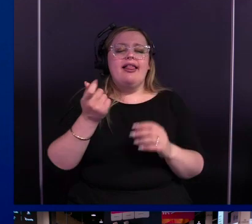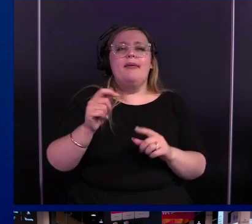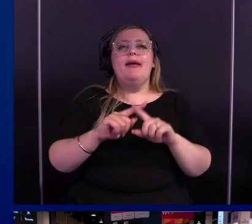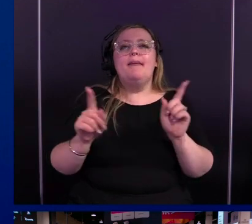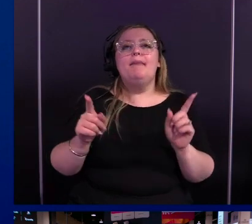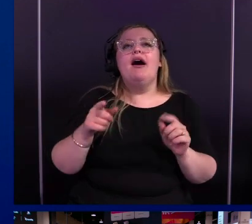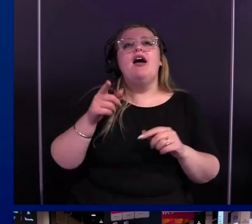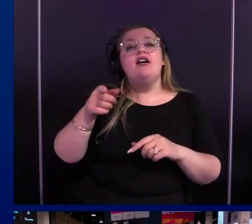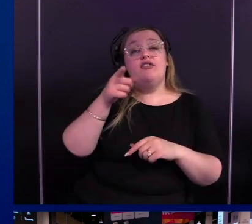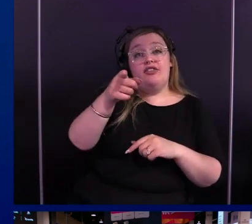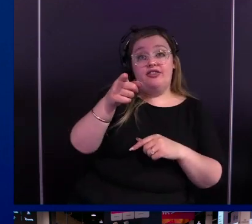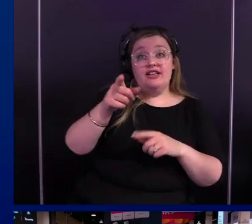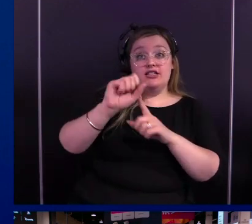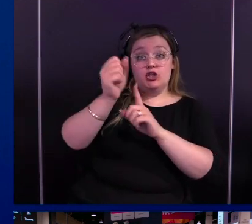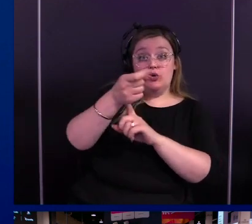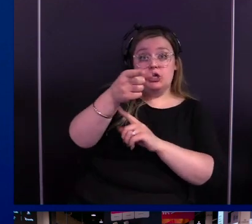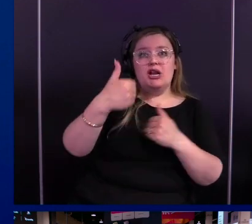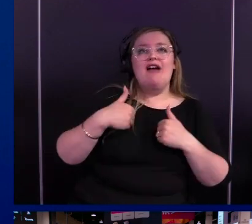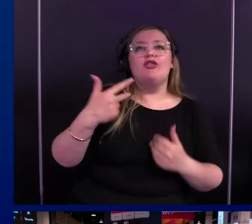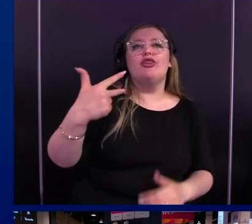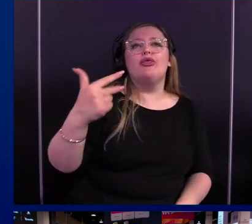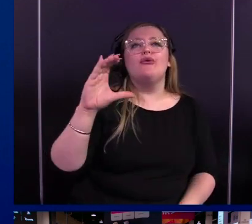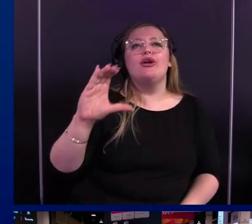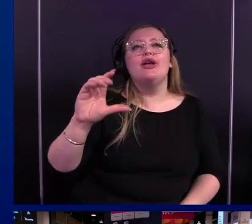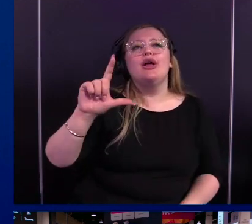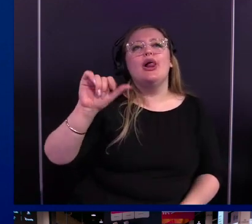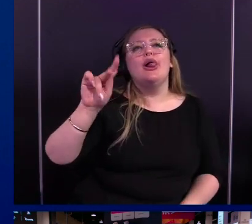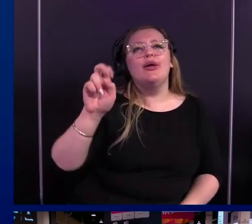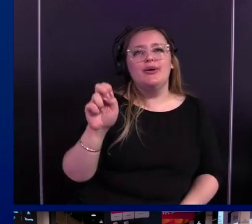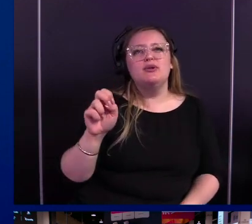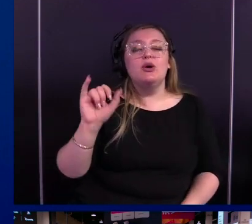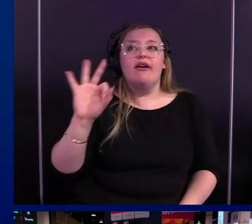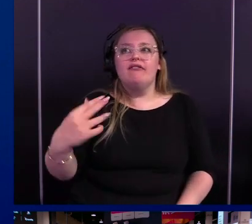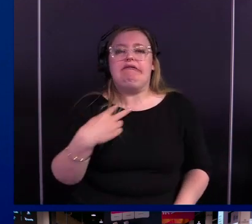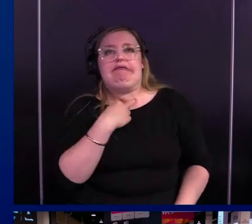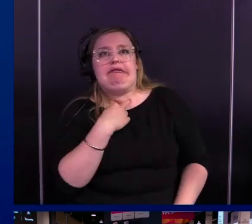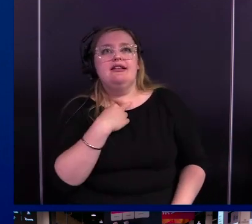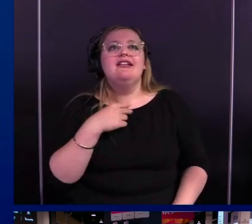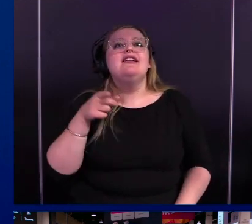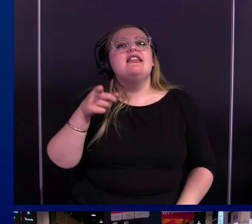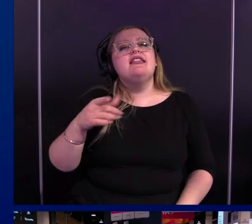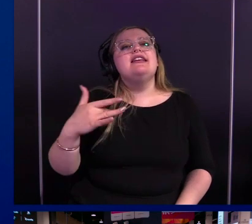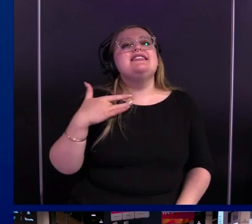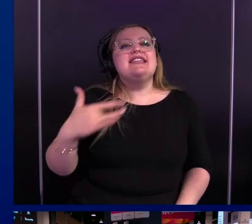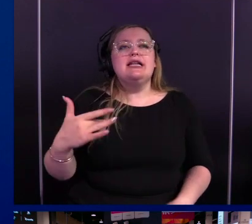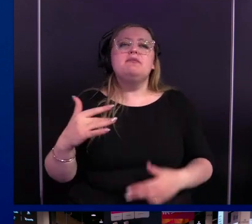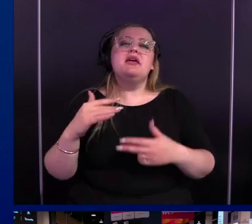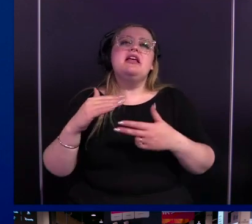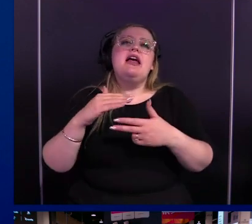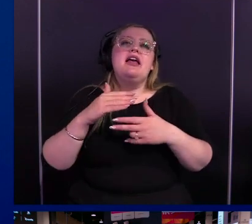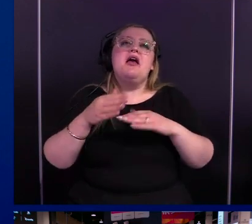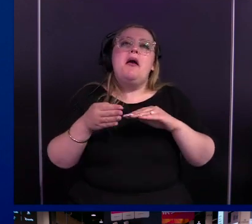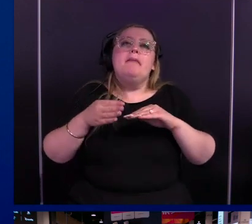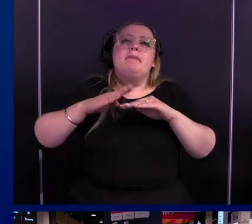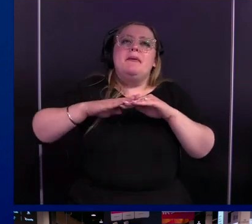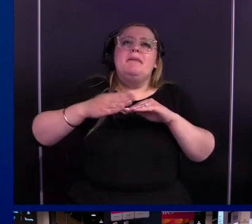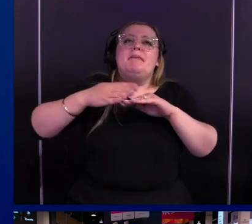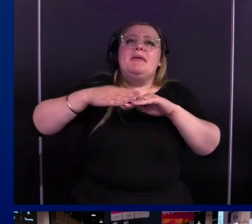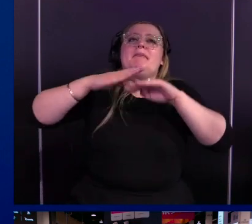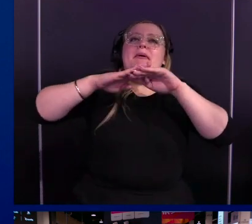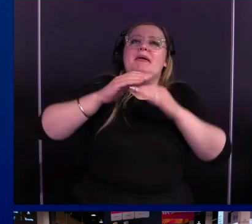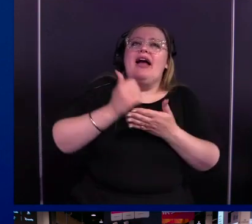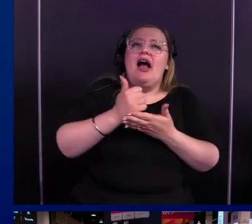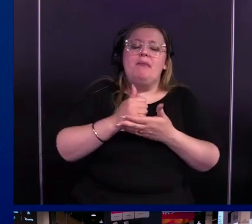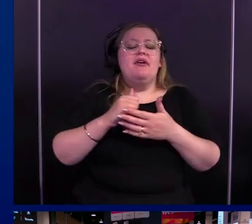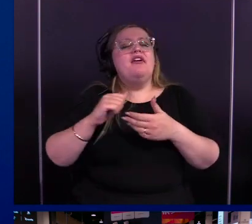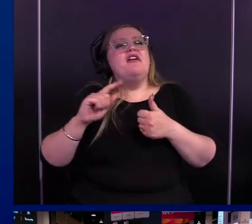there's three clues. So if you get stuck, usually these are kind of in order of increasing helpfulness. Okay. So there's kind of usually a mildly helpful